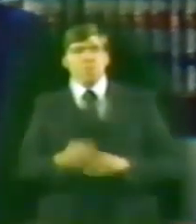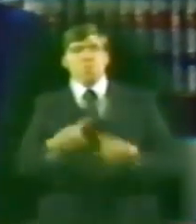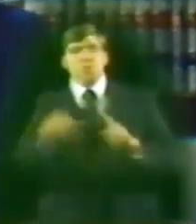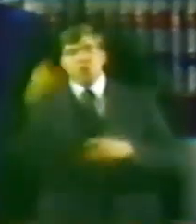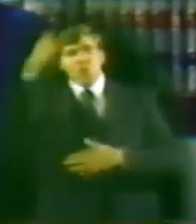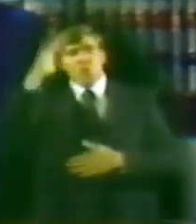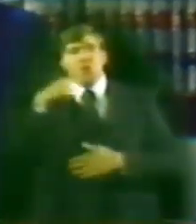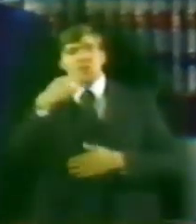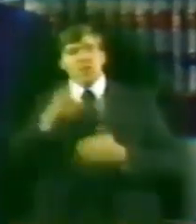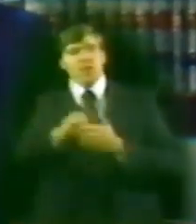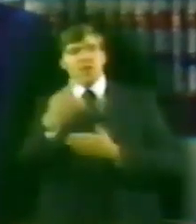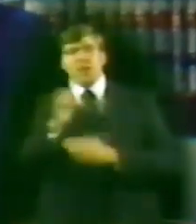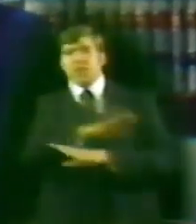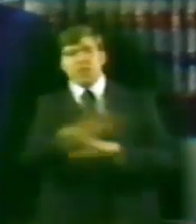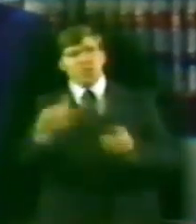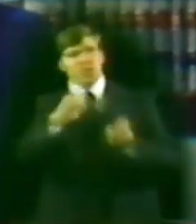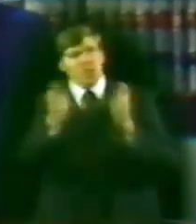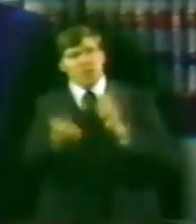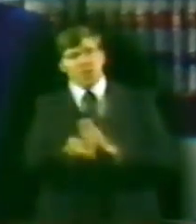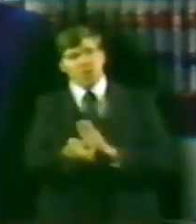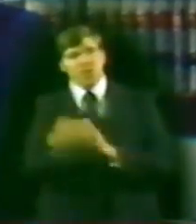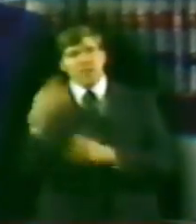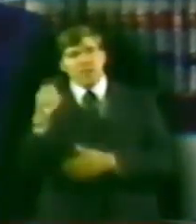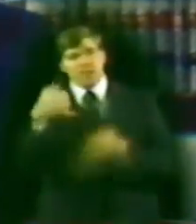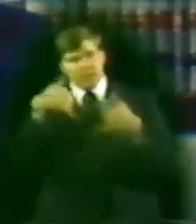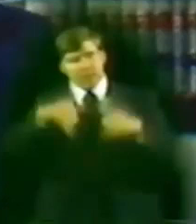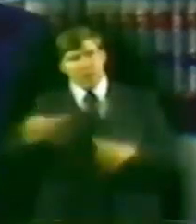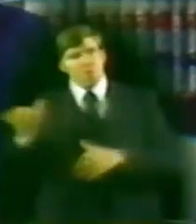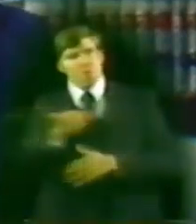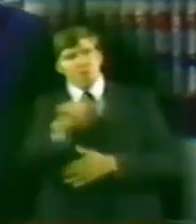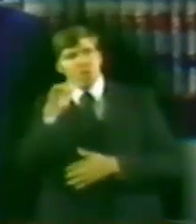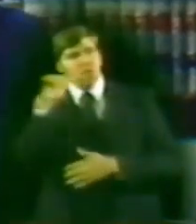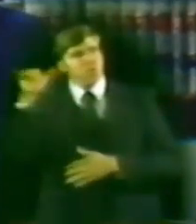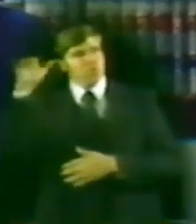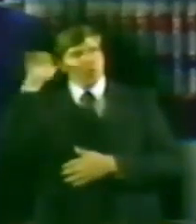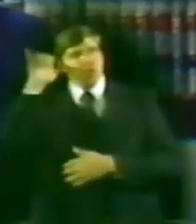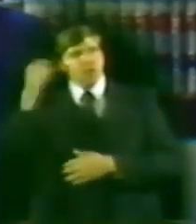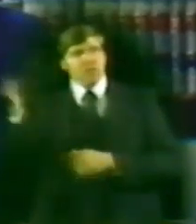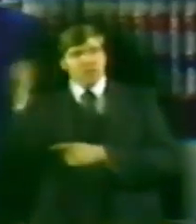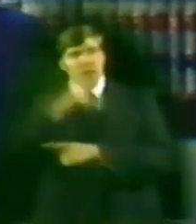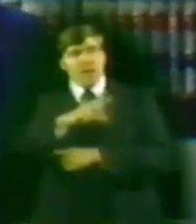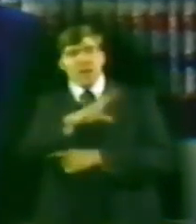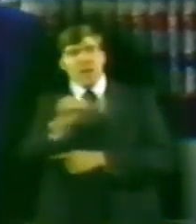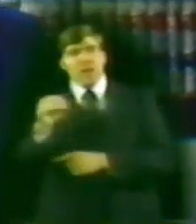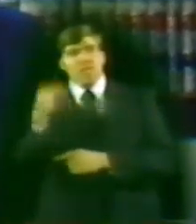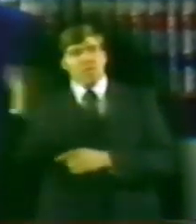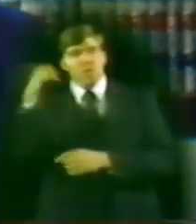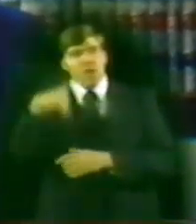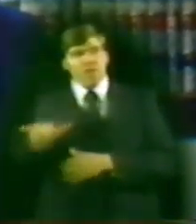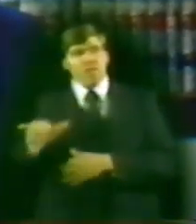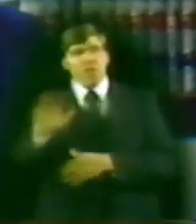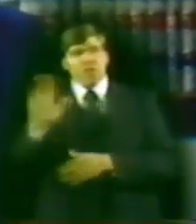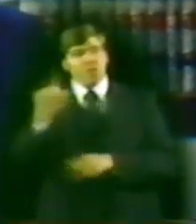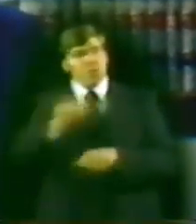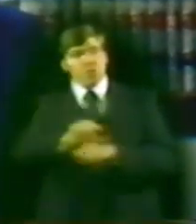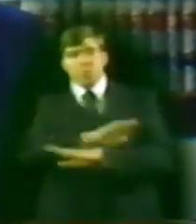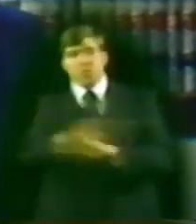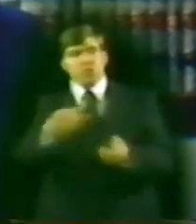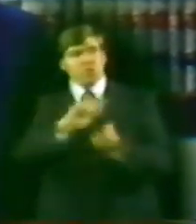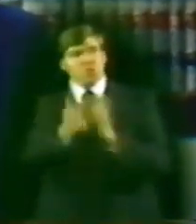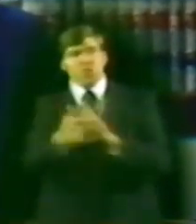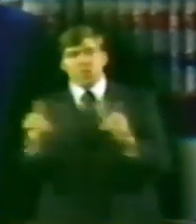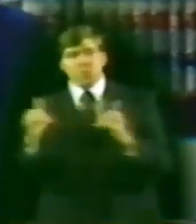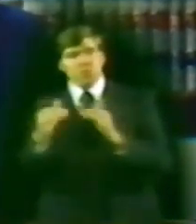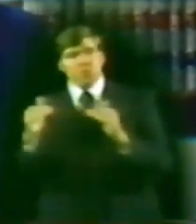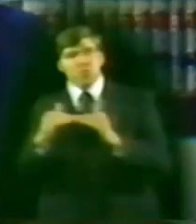But God has said that he does not change. He is the same yesterday, today, and forever. Neither does his gospel change.